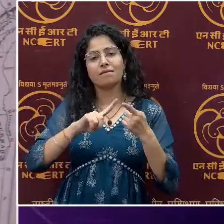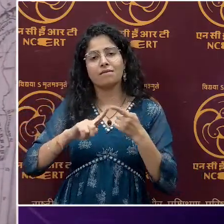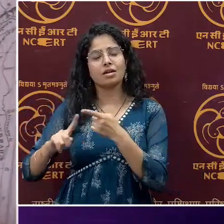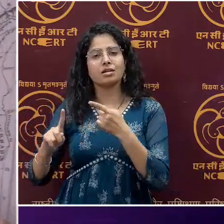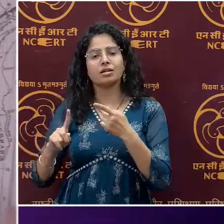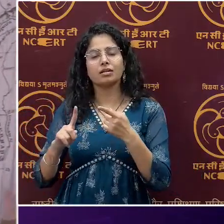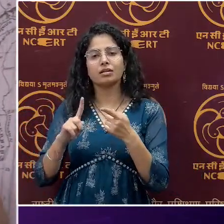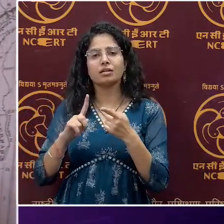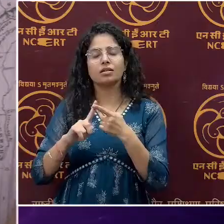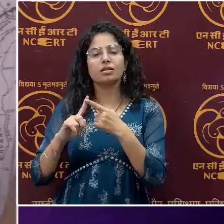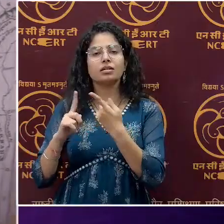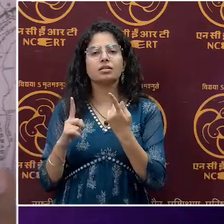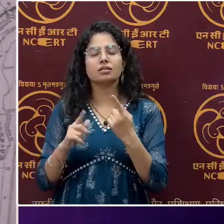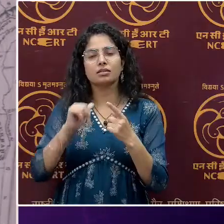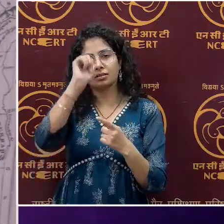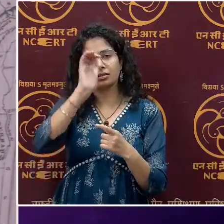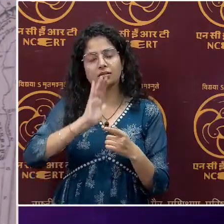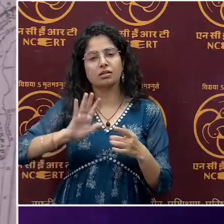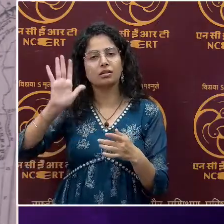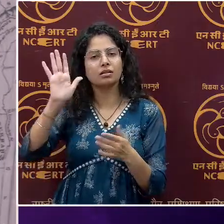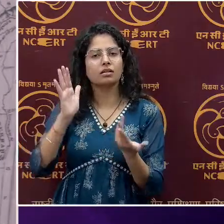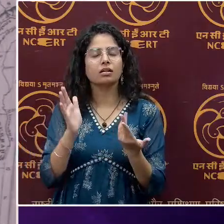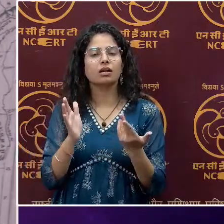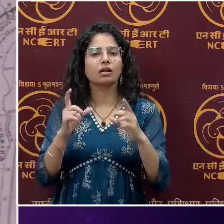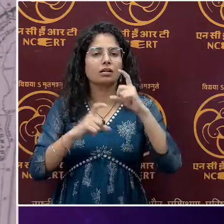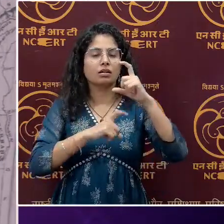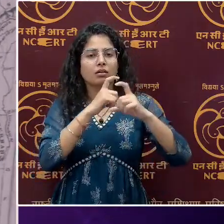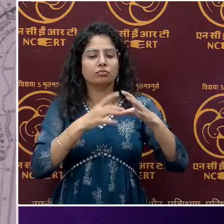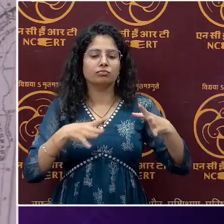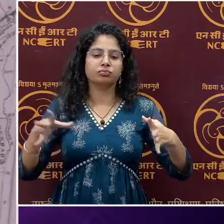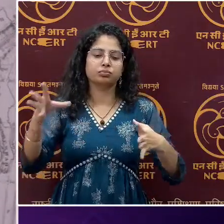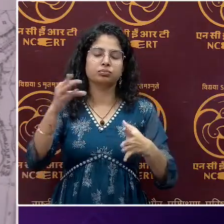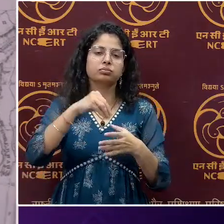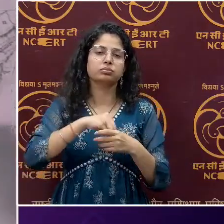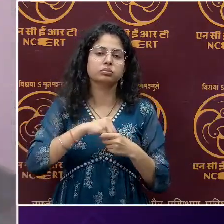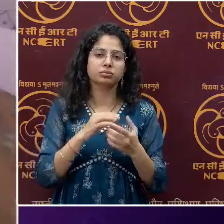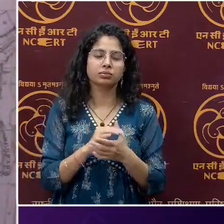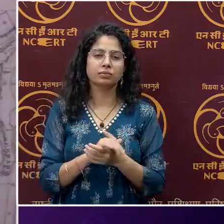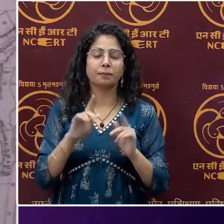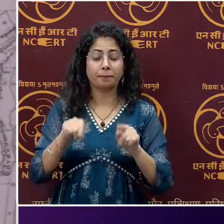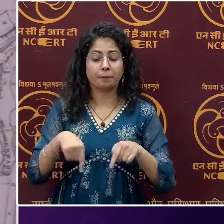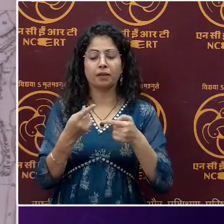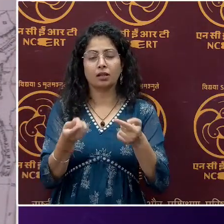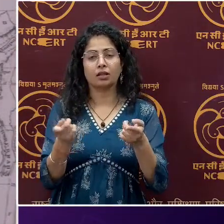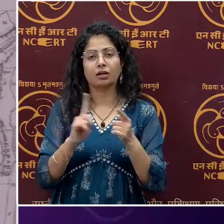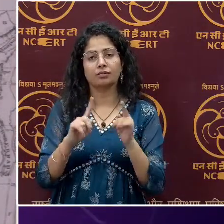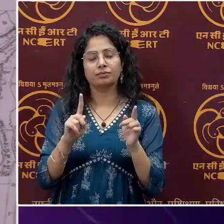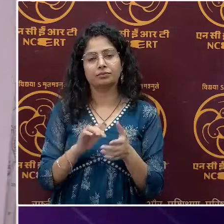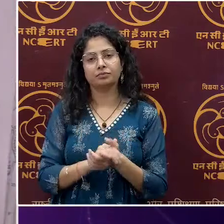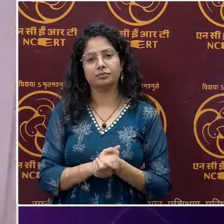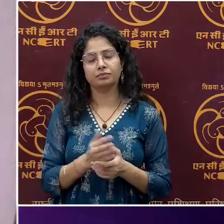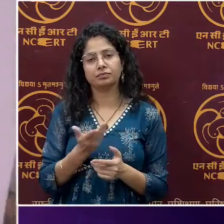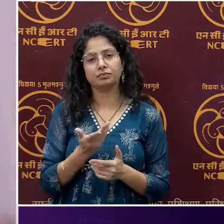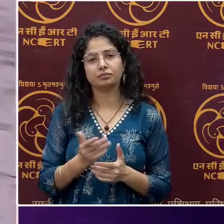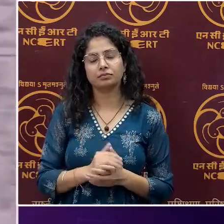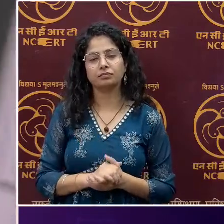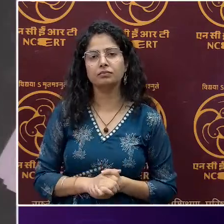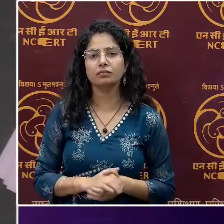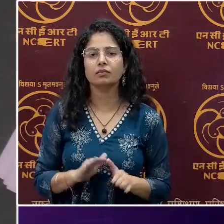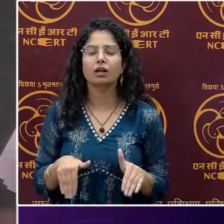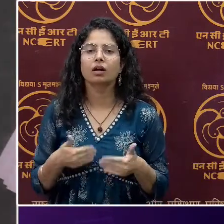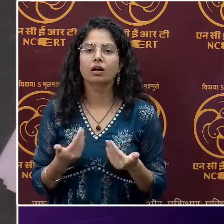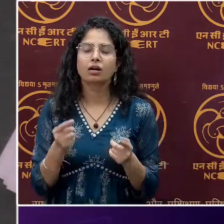Earlier there are small provinces, small Indian provinces, and ma'am, after that you can see that